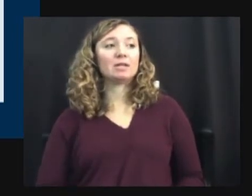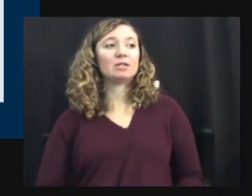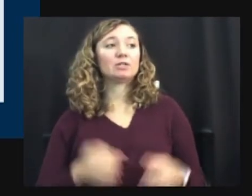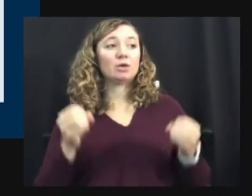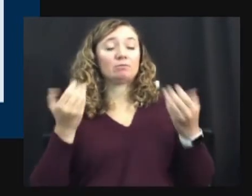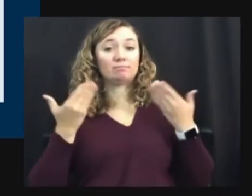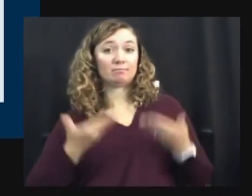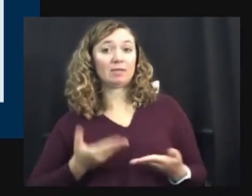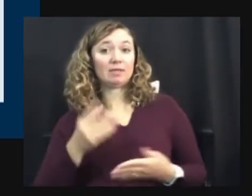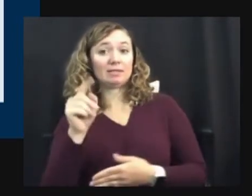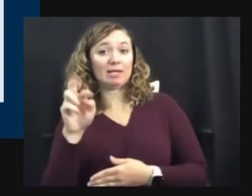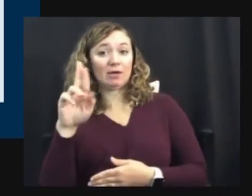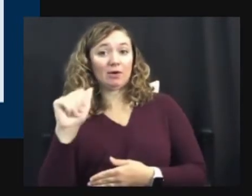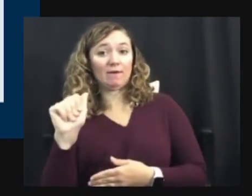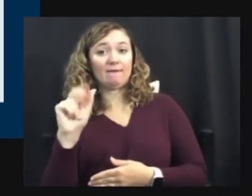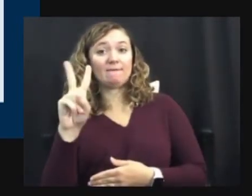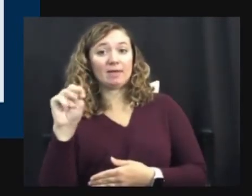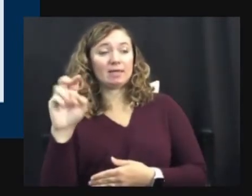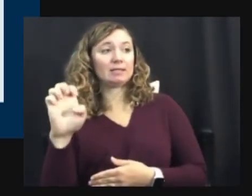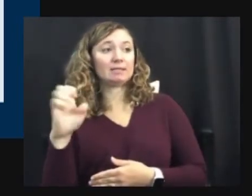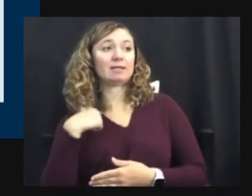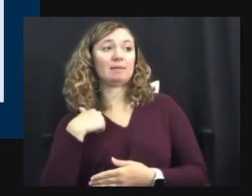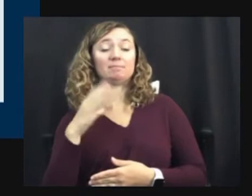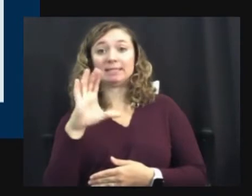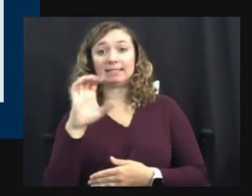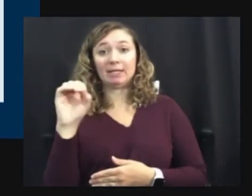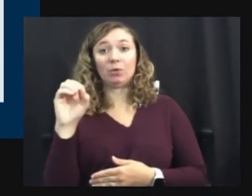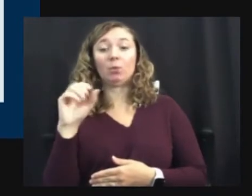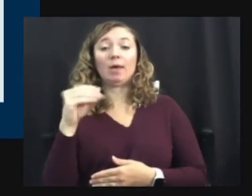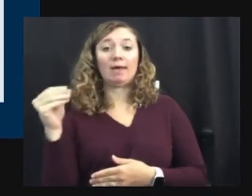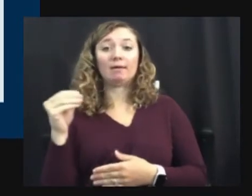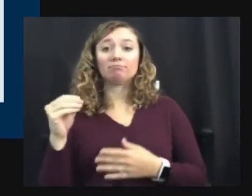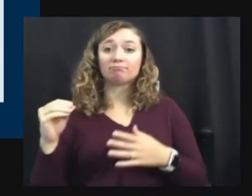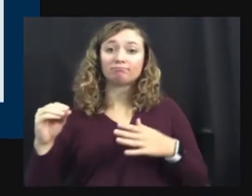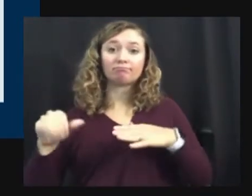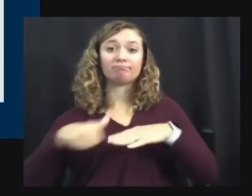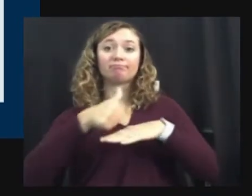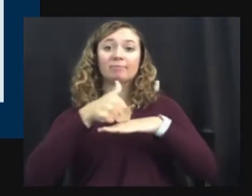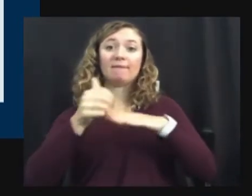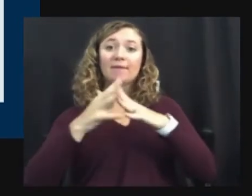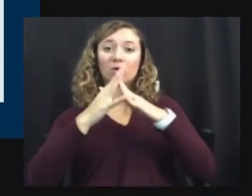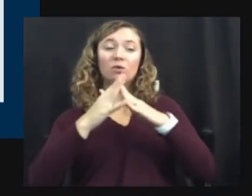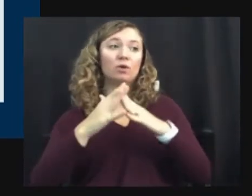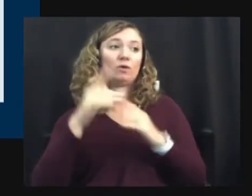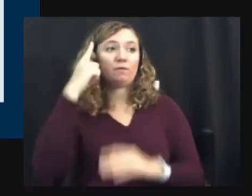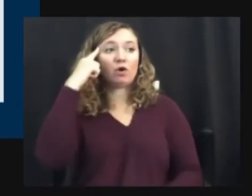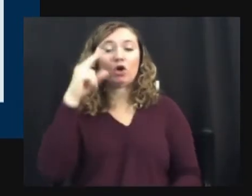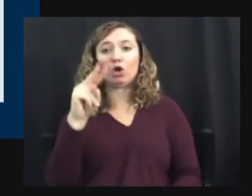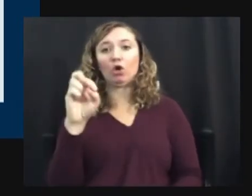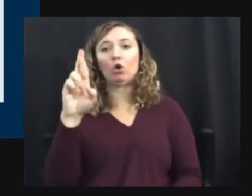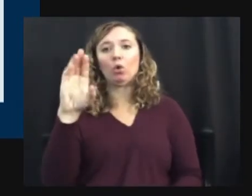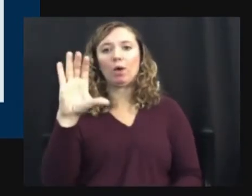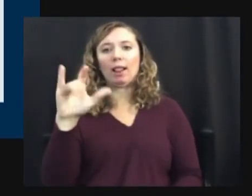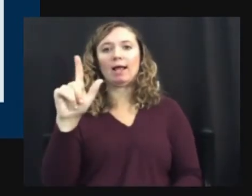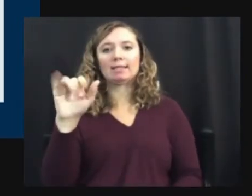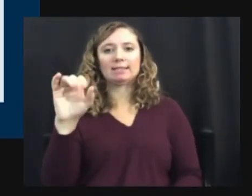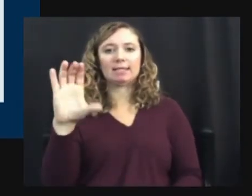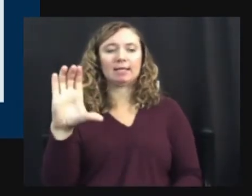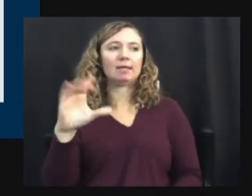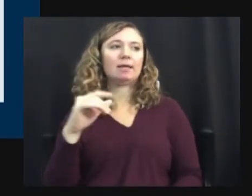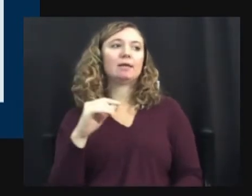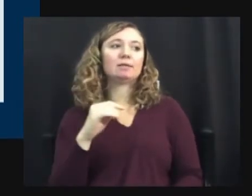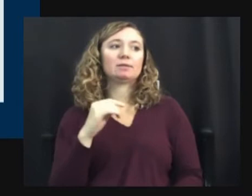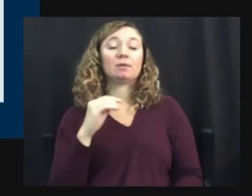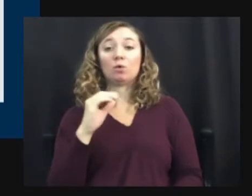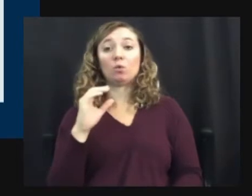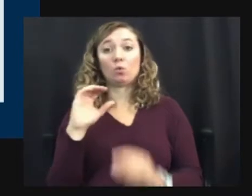I'm Tara Vance. I'm the CEO and founder of Neuroclastic, and that is the organization that I was just talking